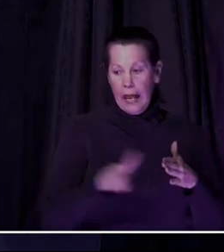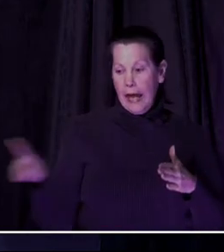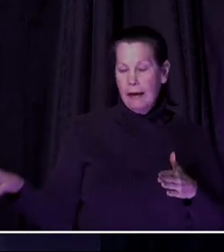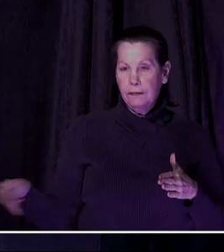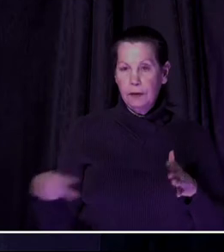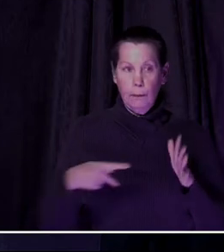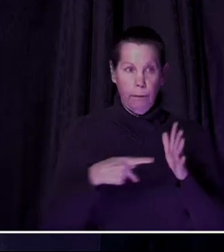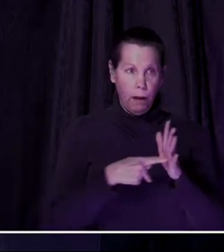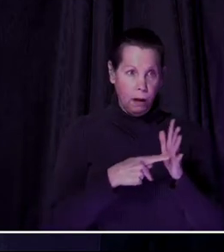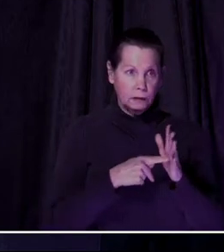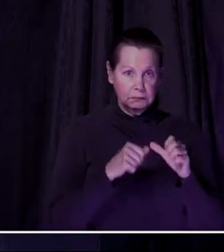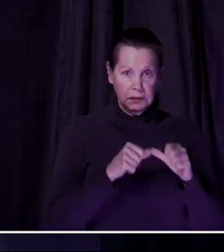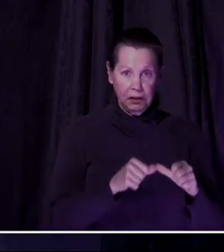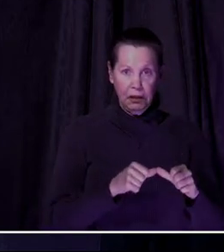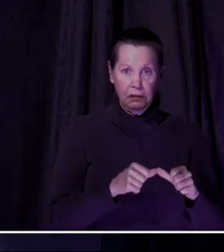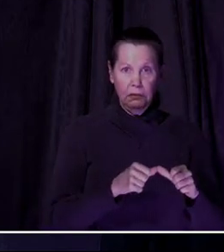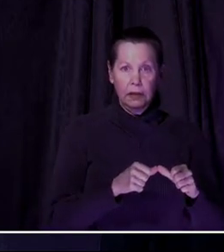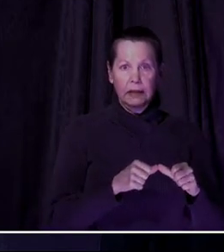in prison